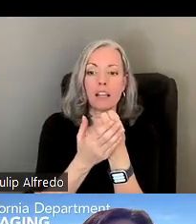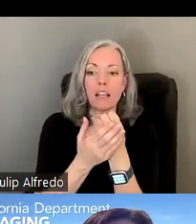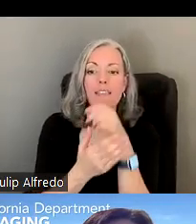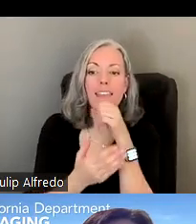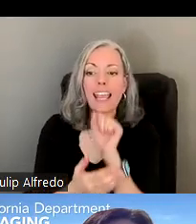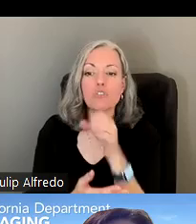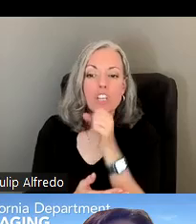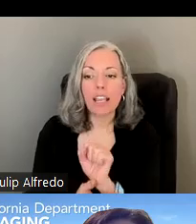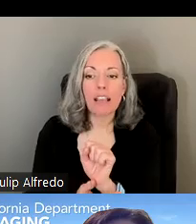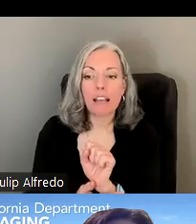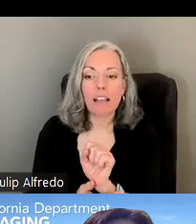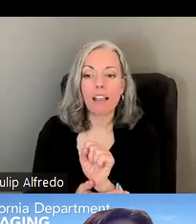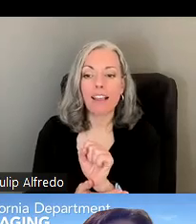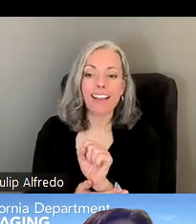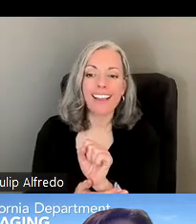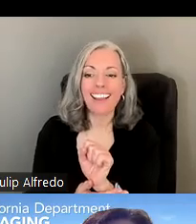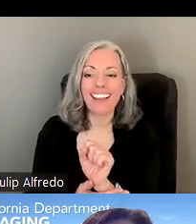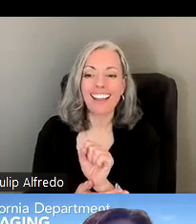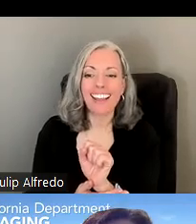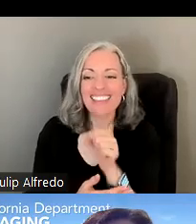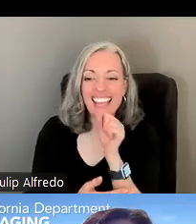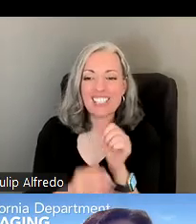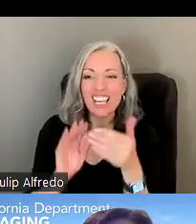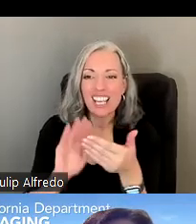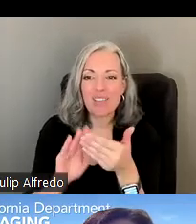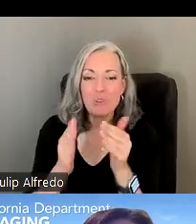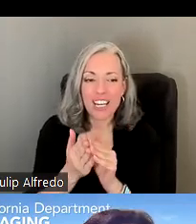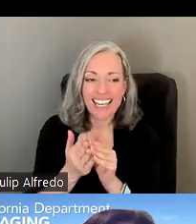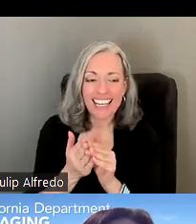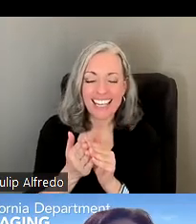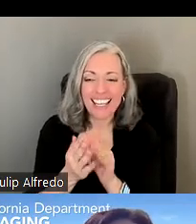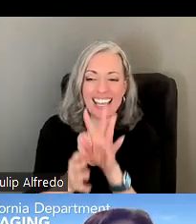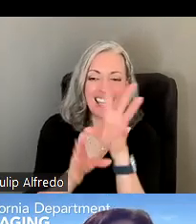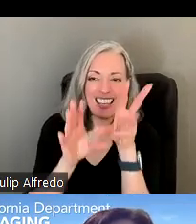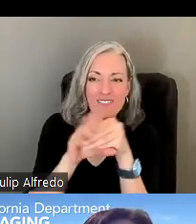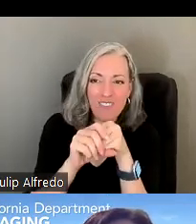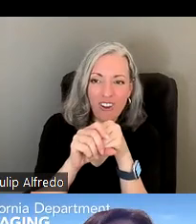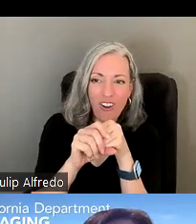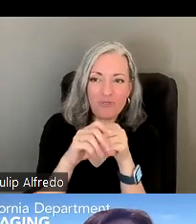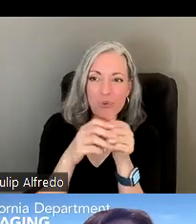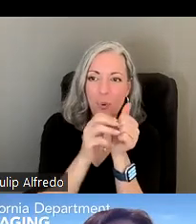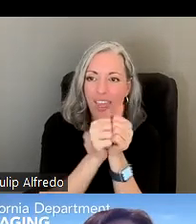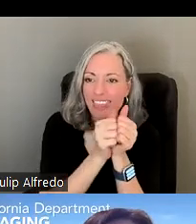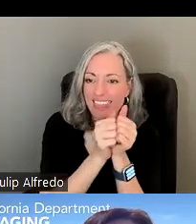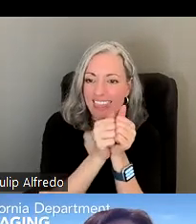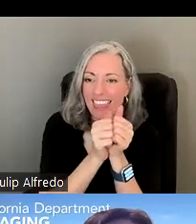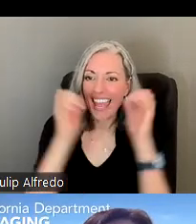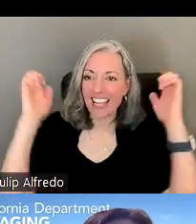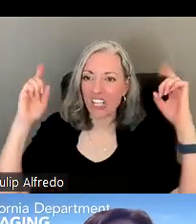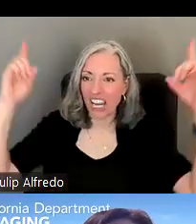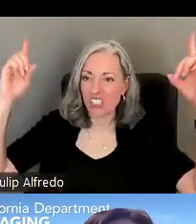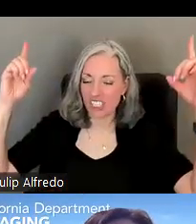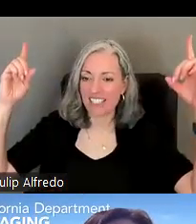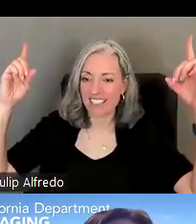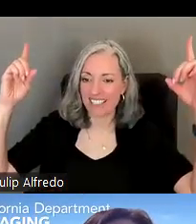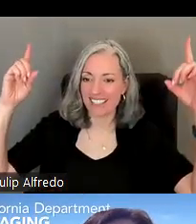aging um, the aging community involved in in education,